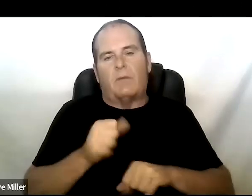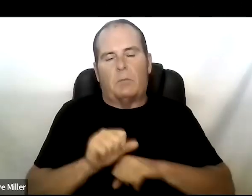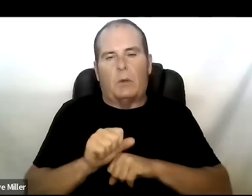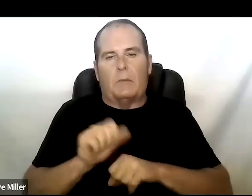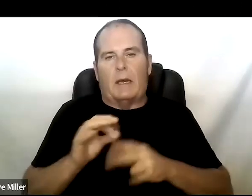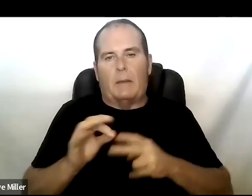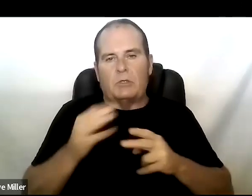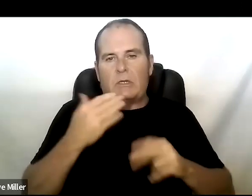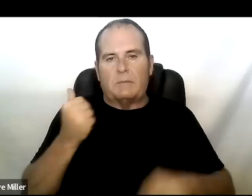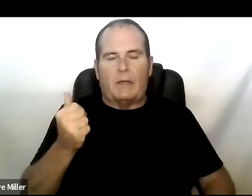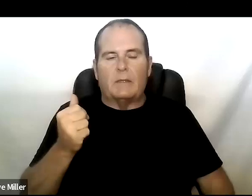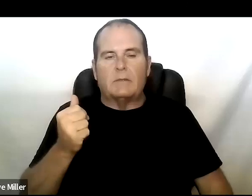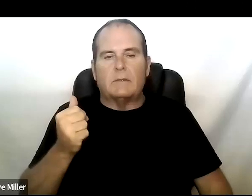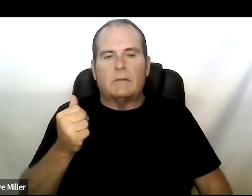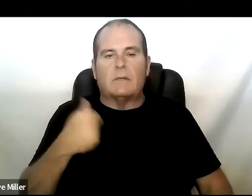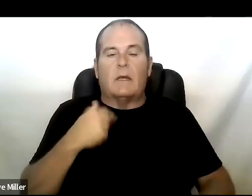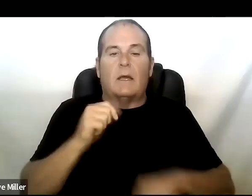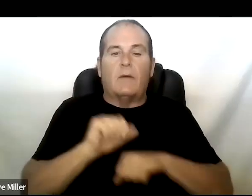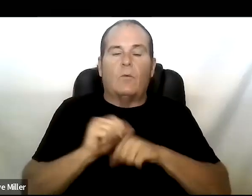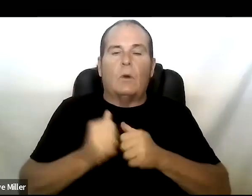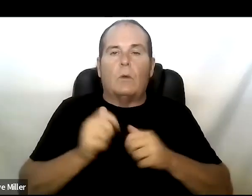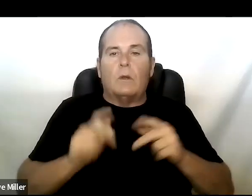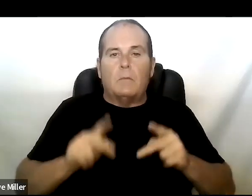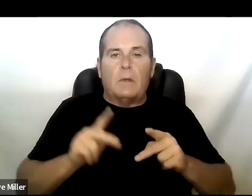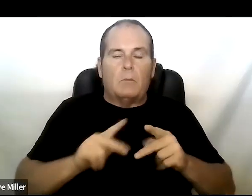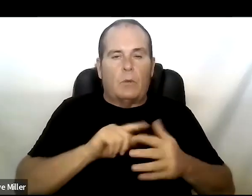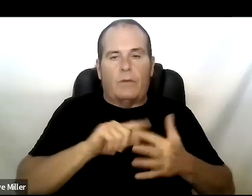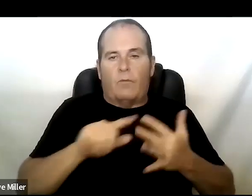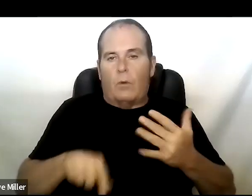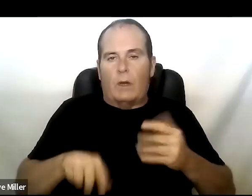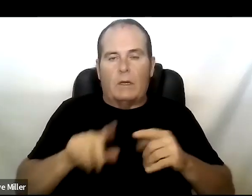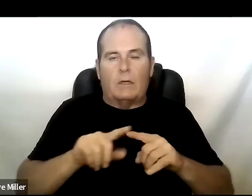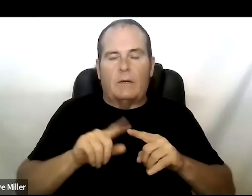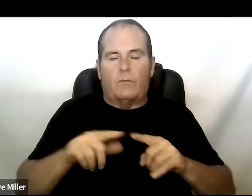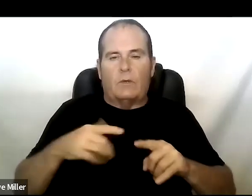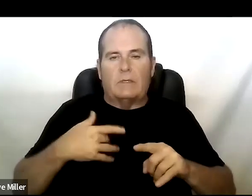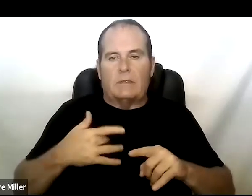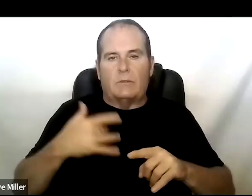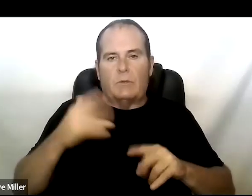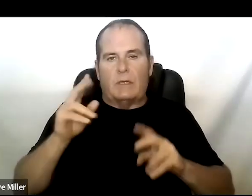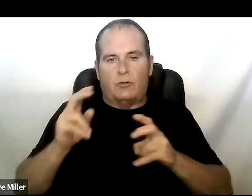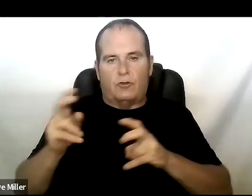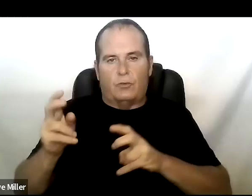I have worked with people with all kinds of sensory issues.